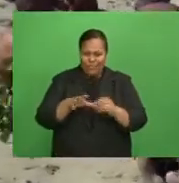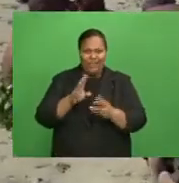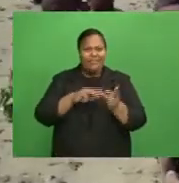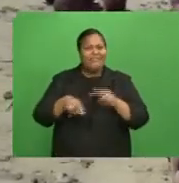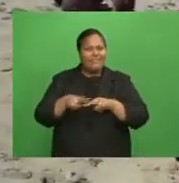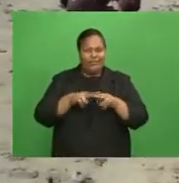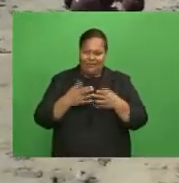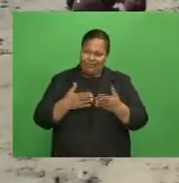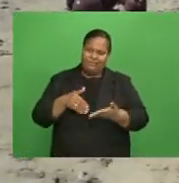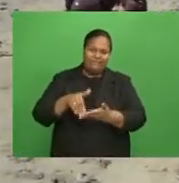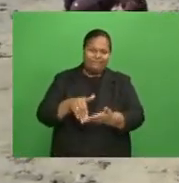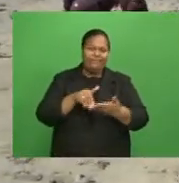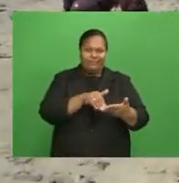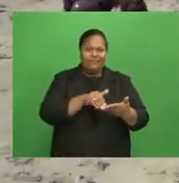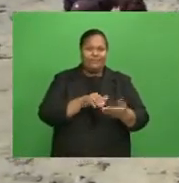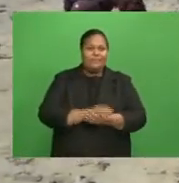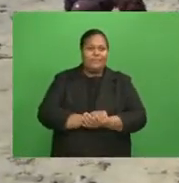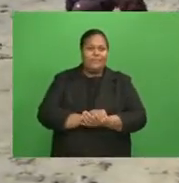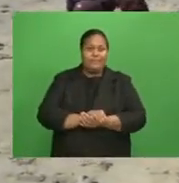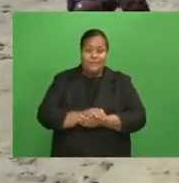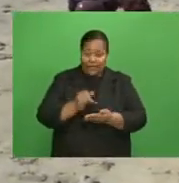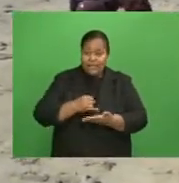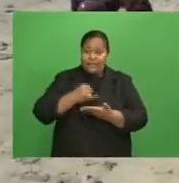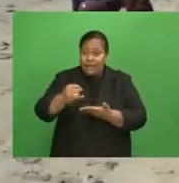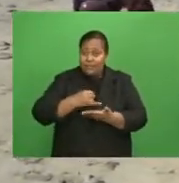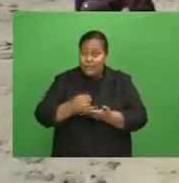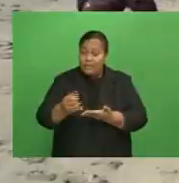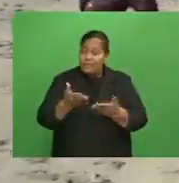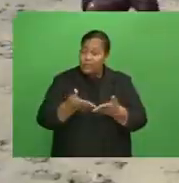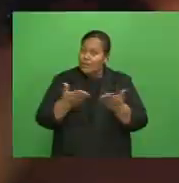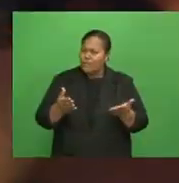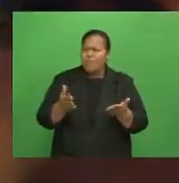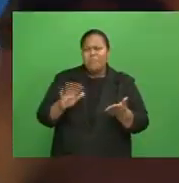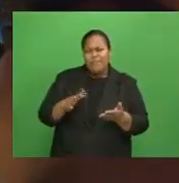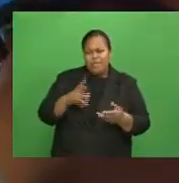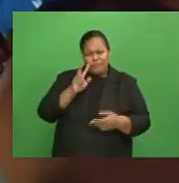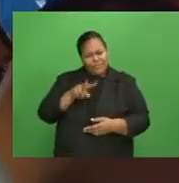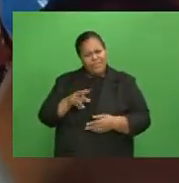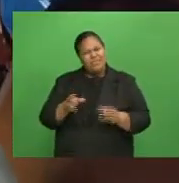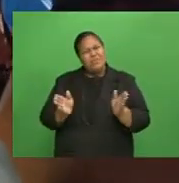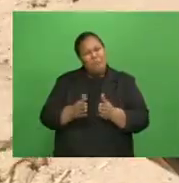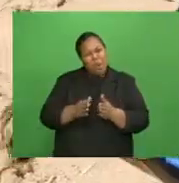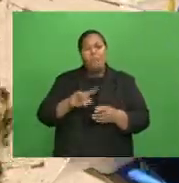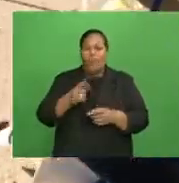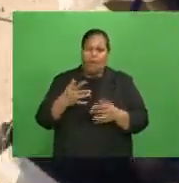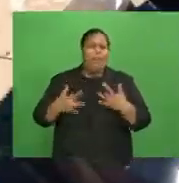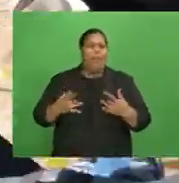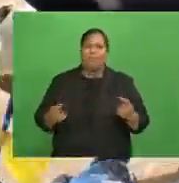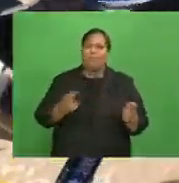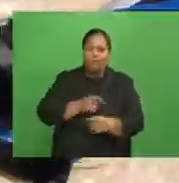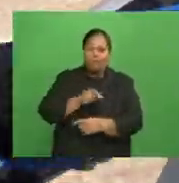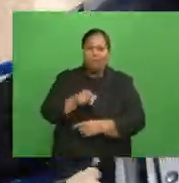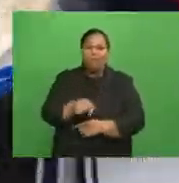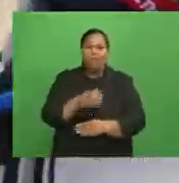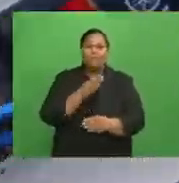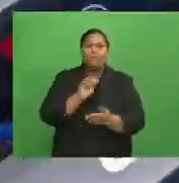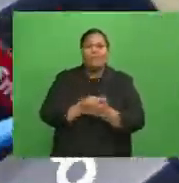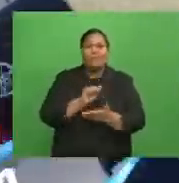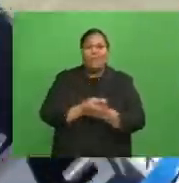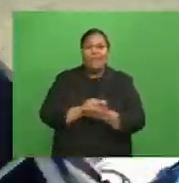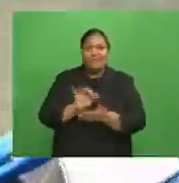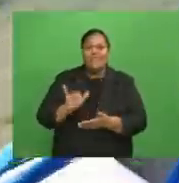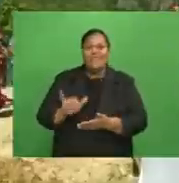Minister says while investments like these may seem small to some, he knows it will make a life-changing impact on the fishers of Yasawa and